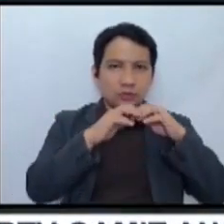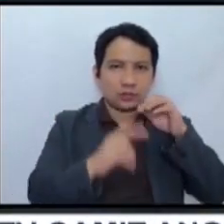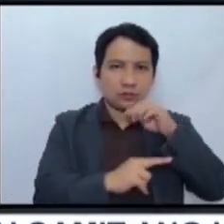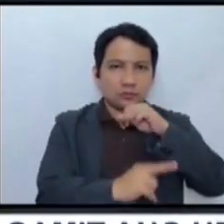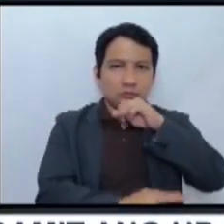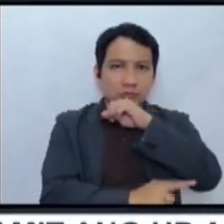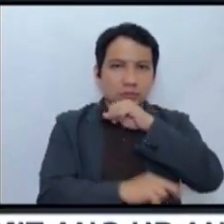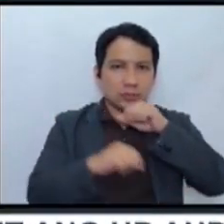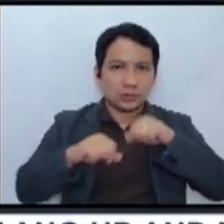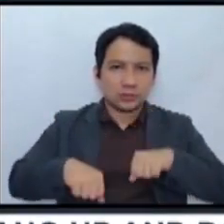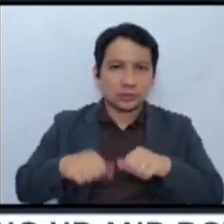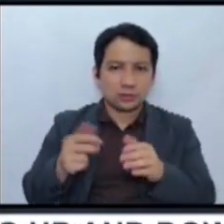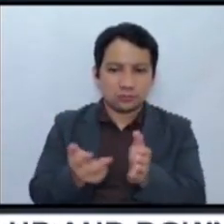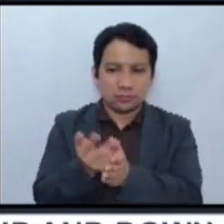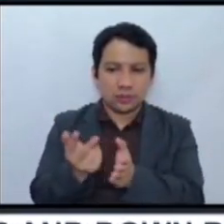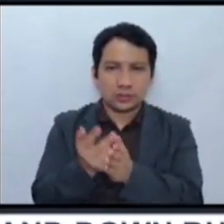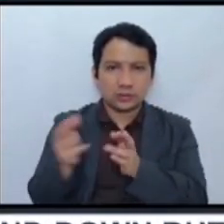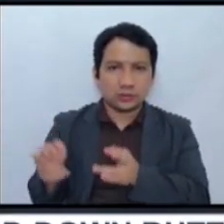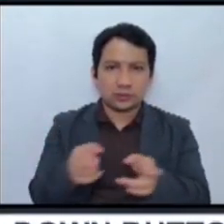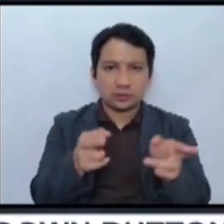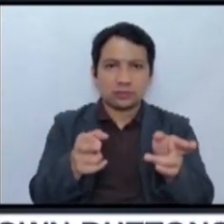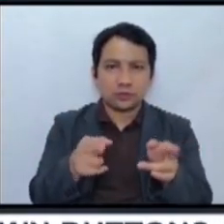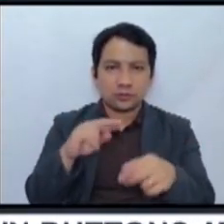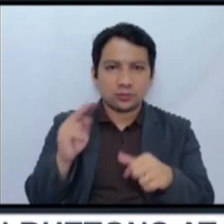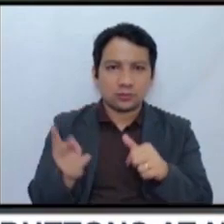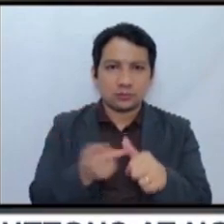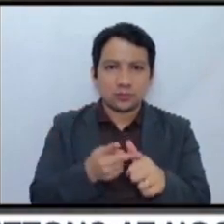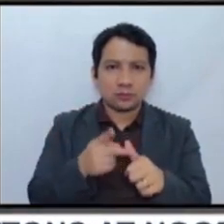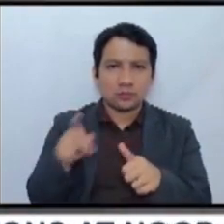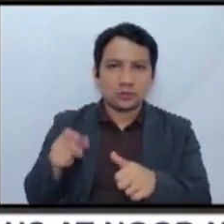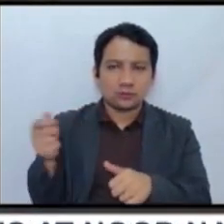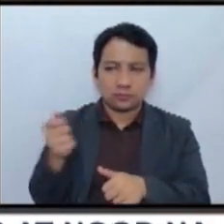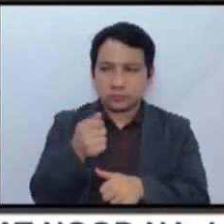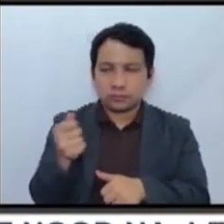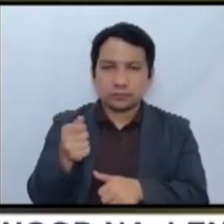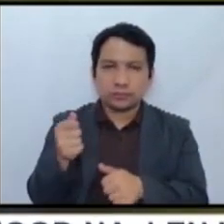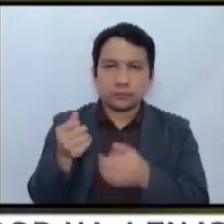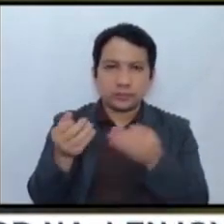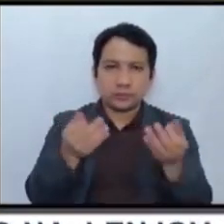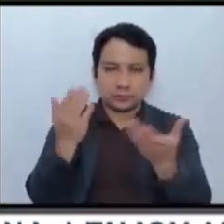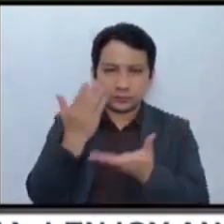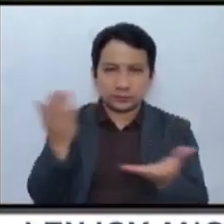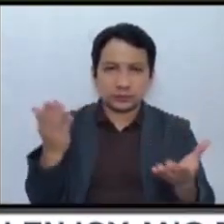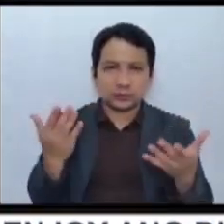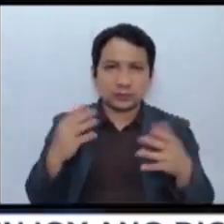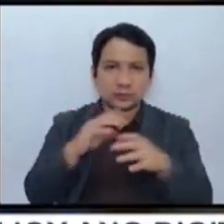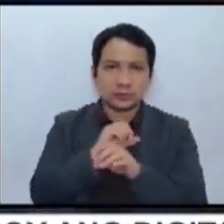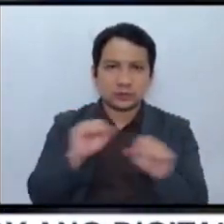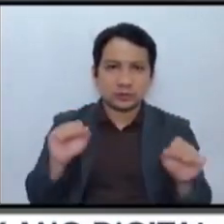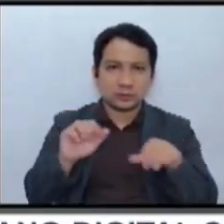Pasig River. We will prioritize active transportation facilities, including safe walkways and